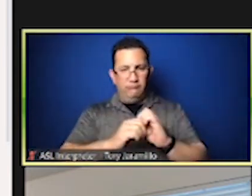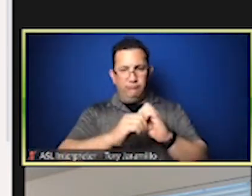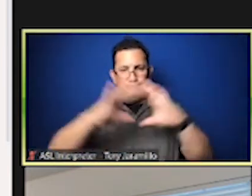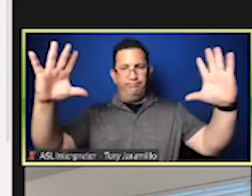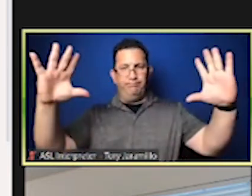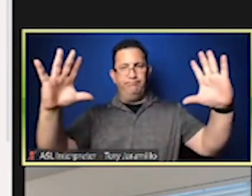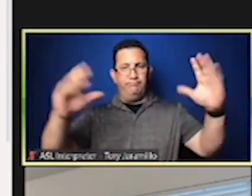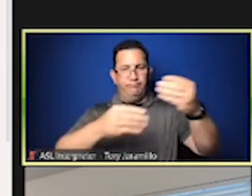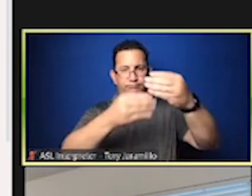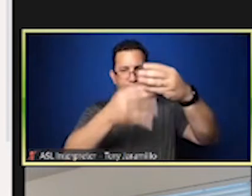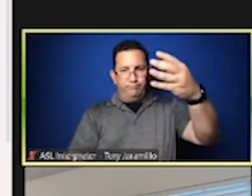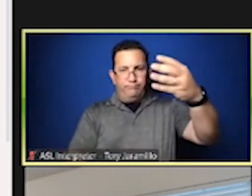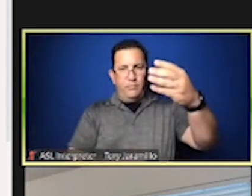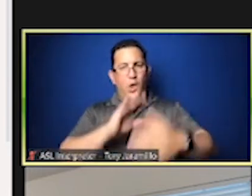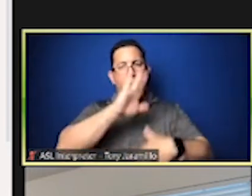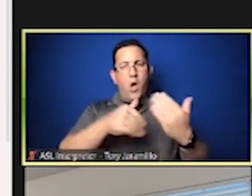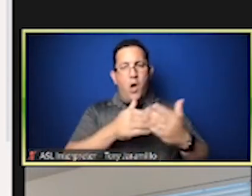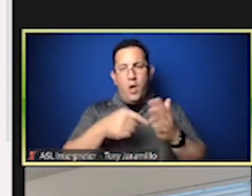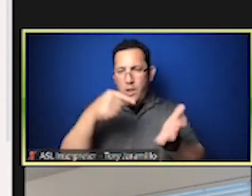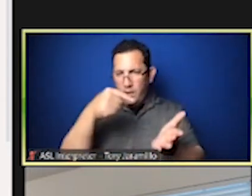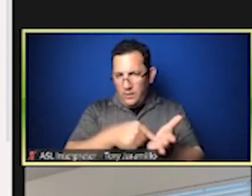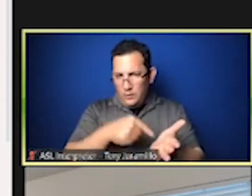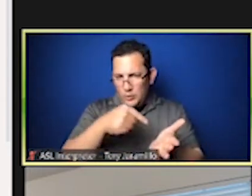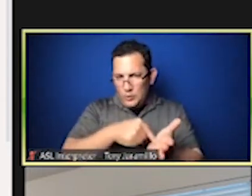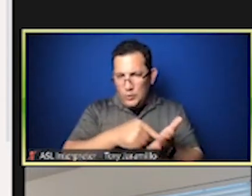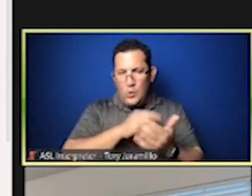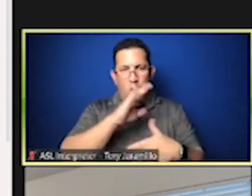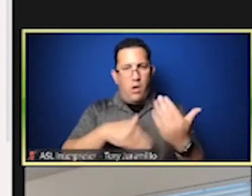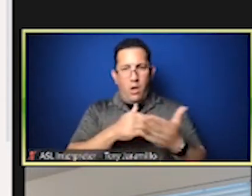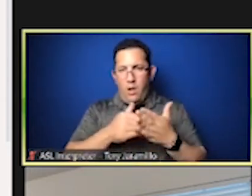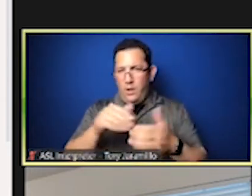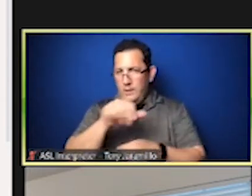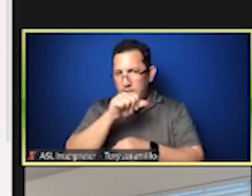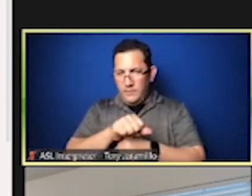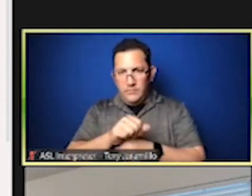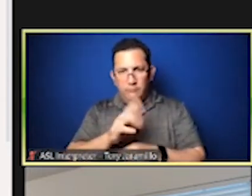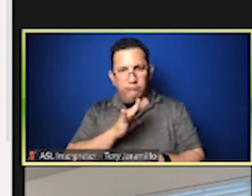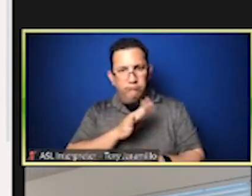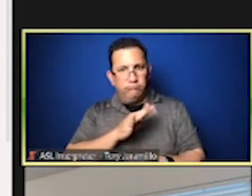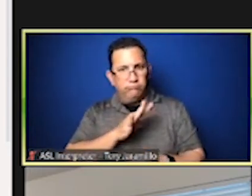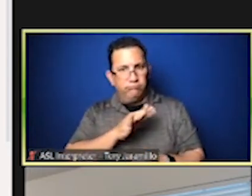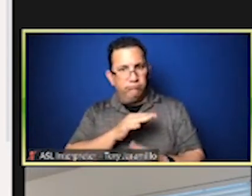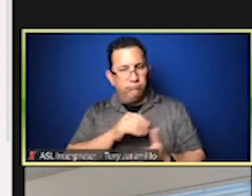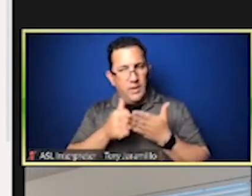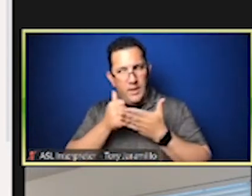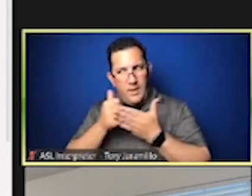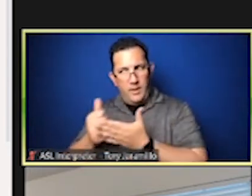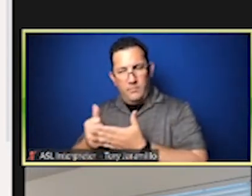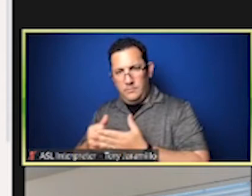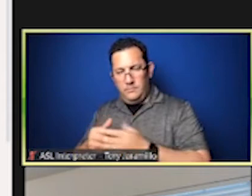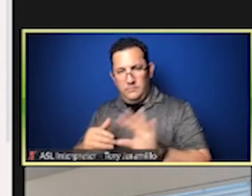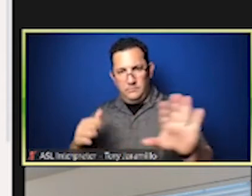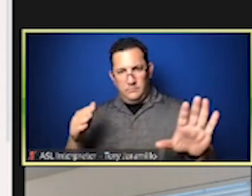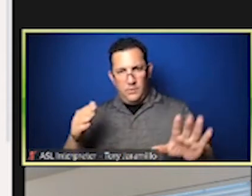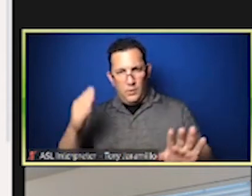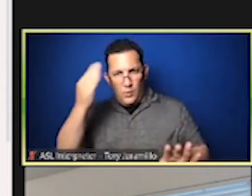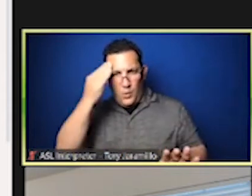of the assignments and when they're due. So that is a really helpful feature for students to help them stay on track.